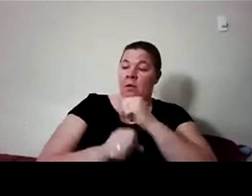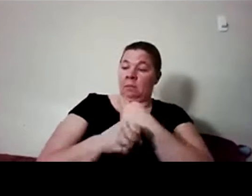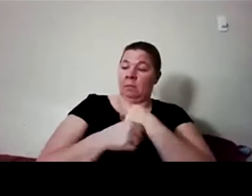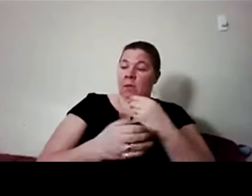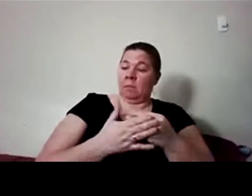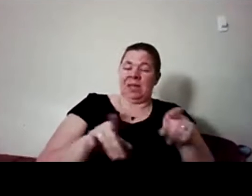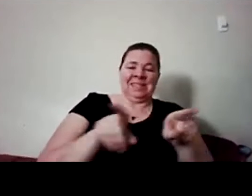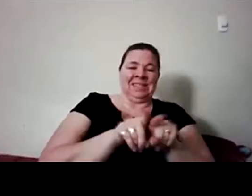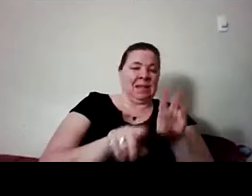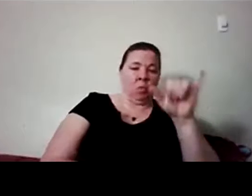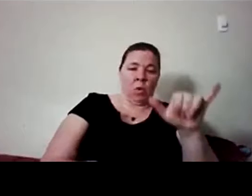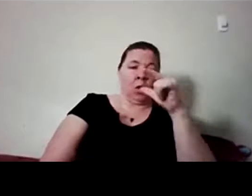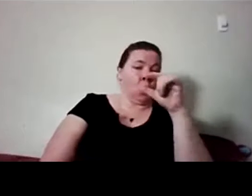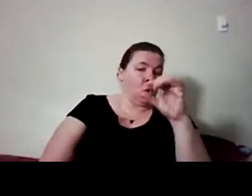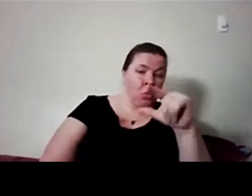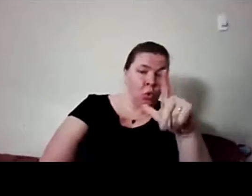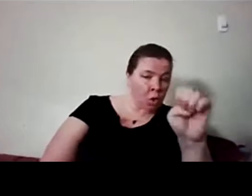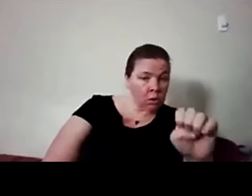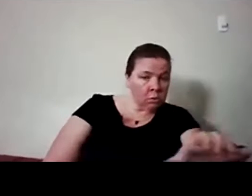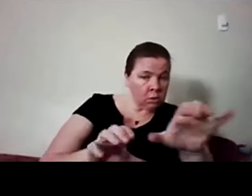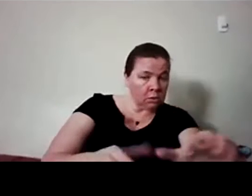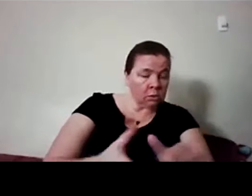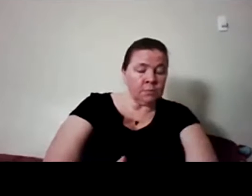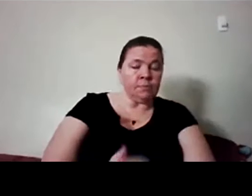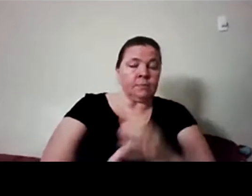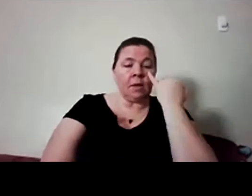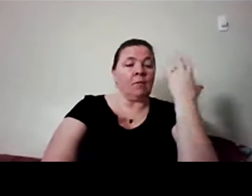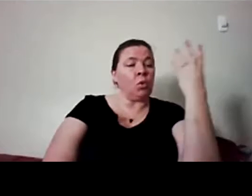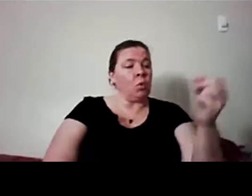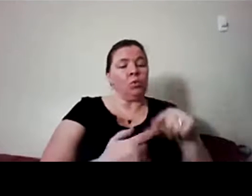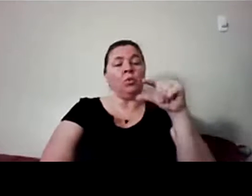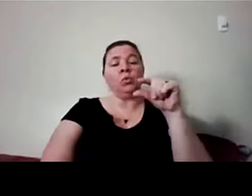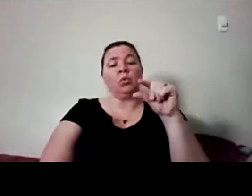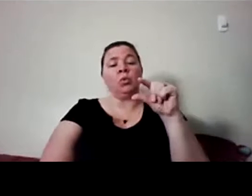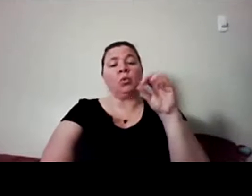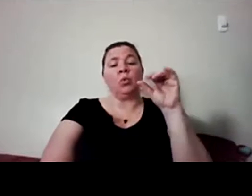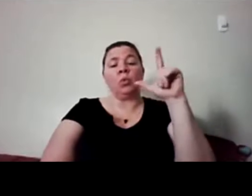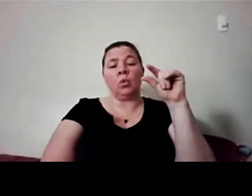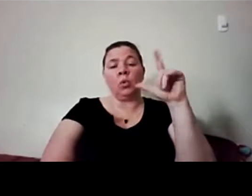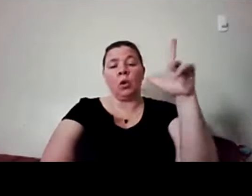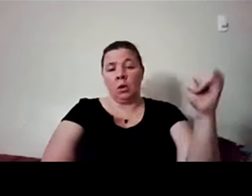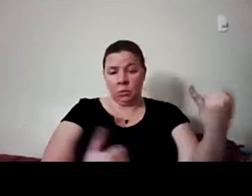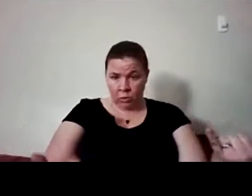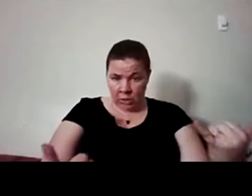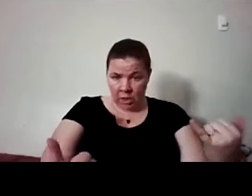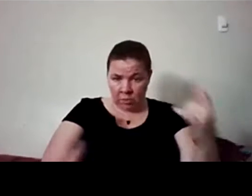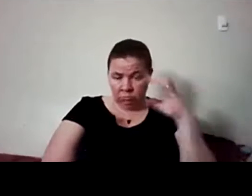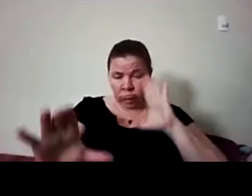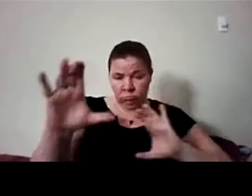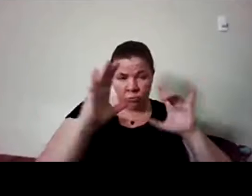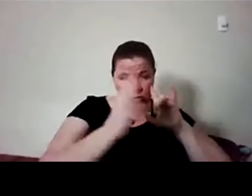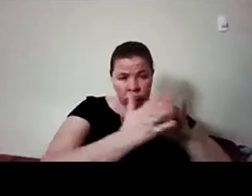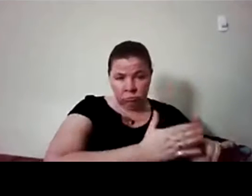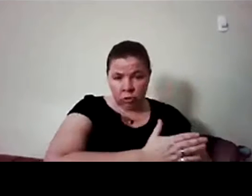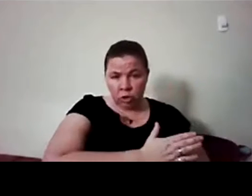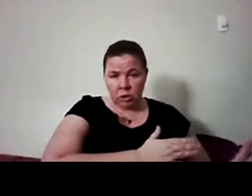Google does. So if you go to Google today to search for something, and that something could be a phone, it could be a